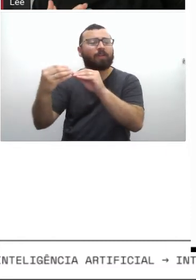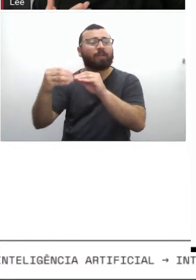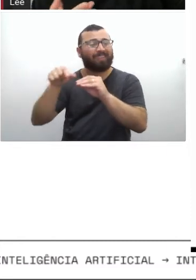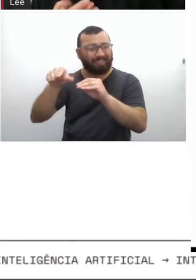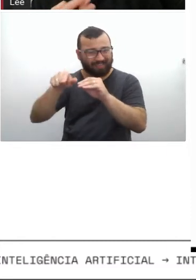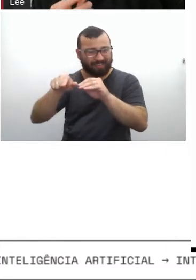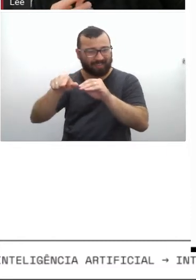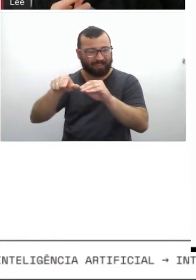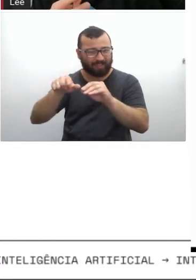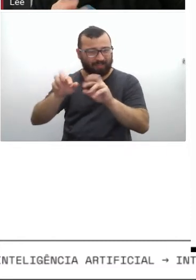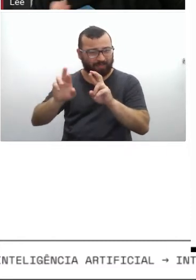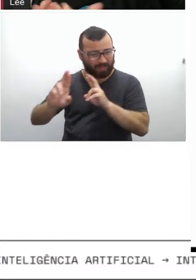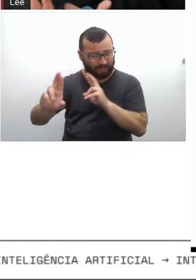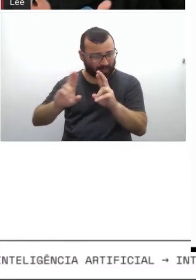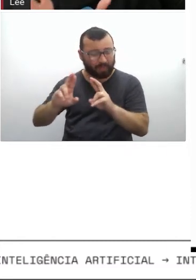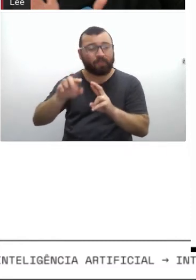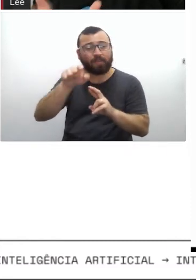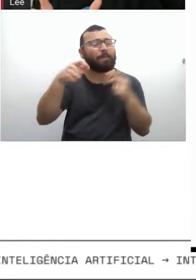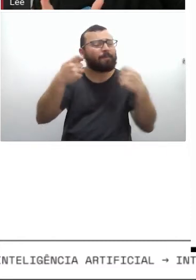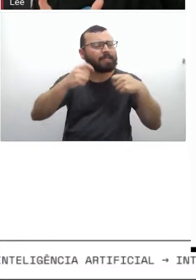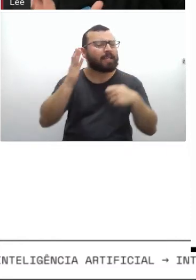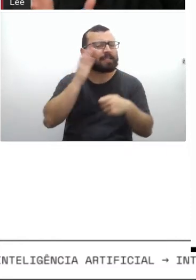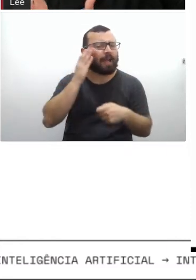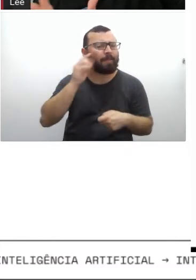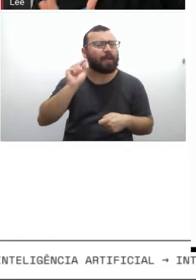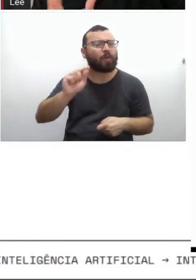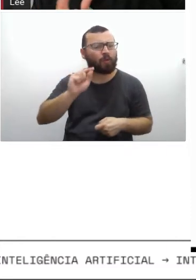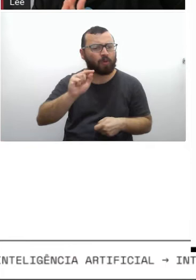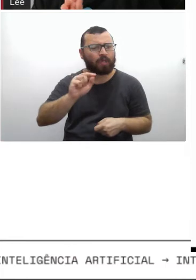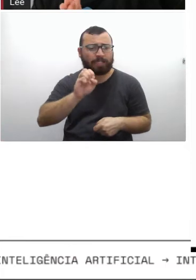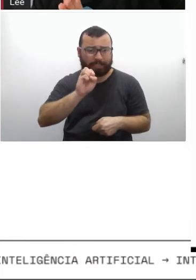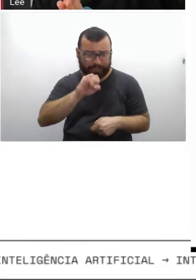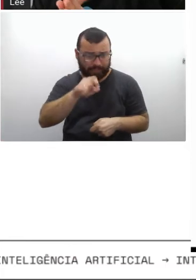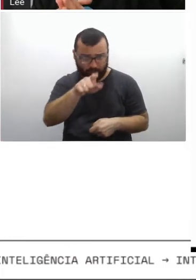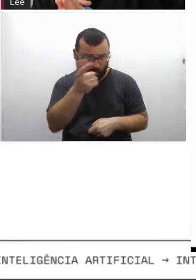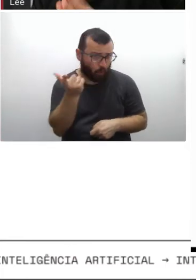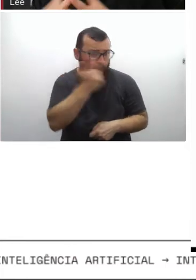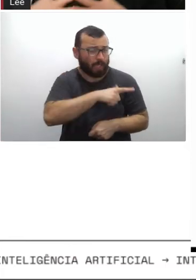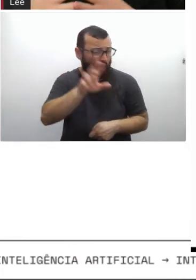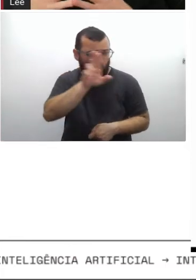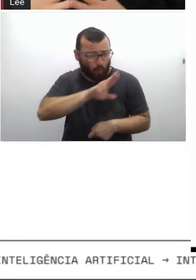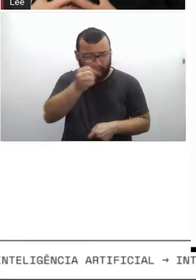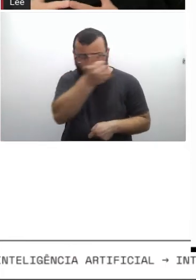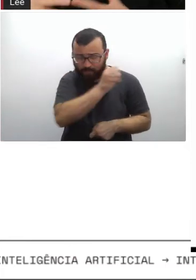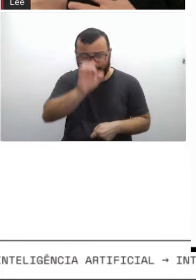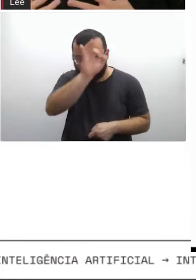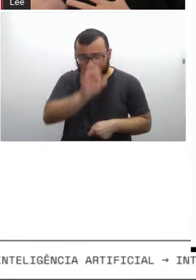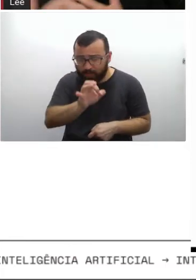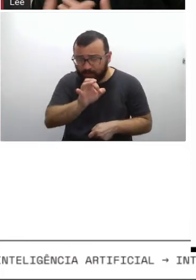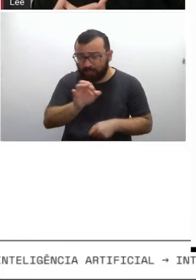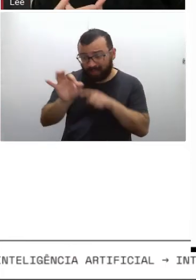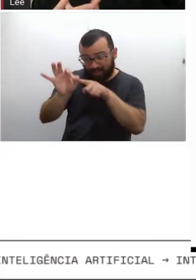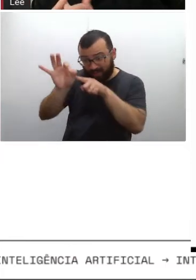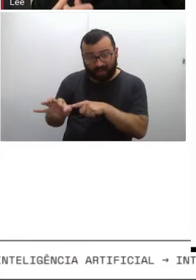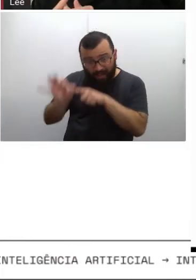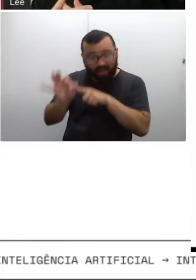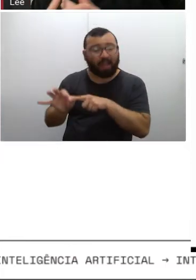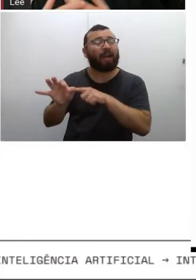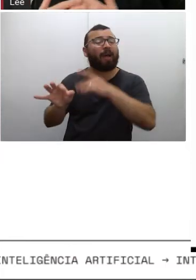session flow, the main thing that you want to capture is the total usage, where that is the percentage of all the users